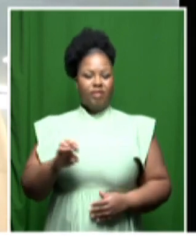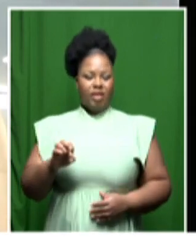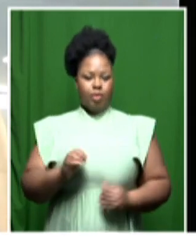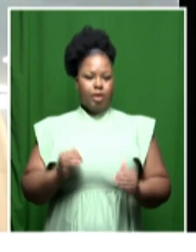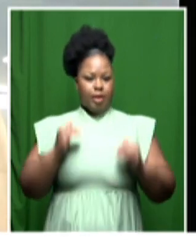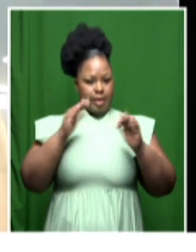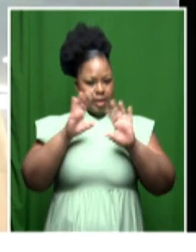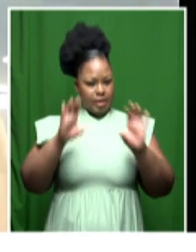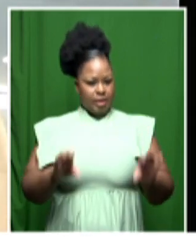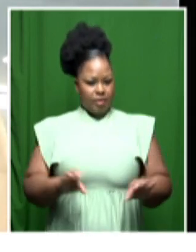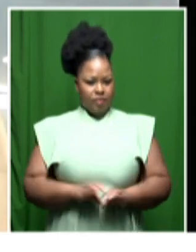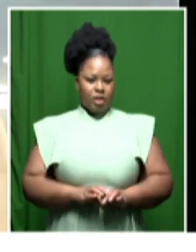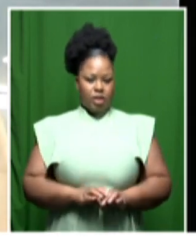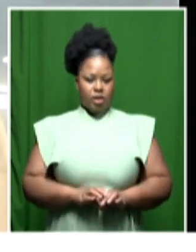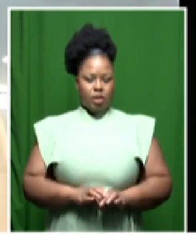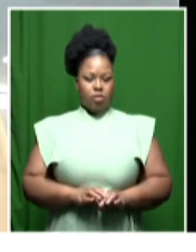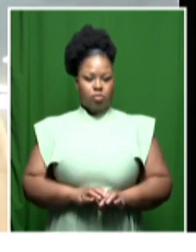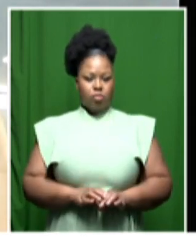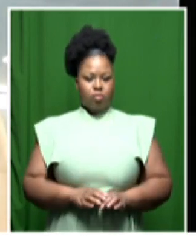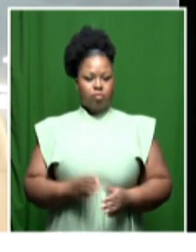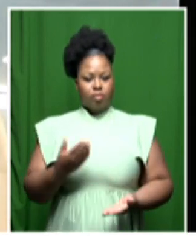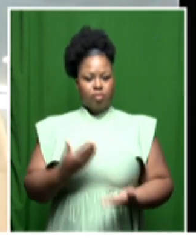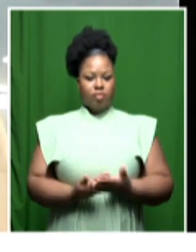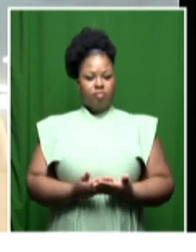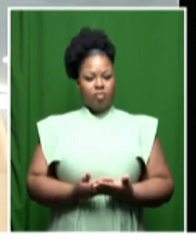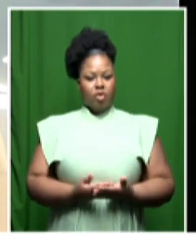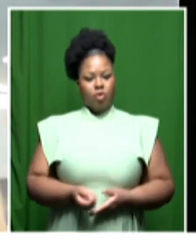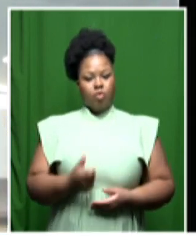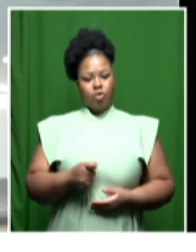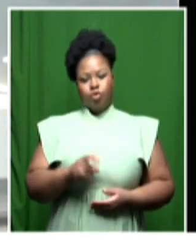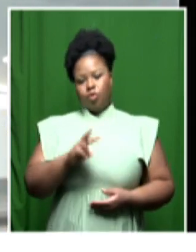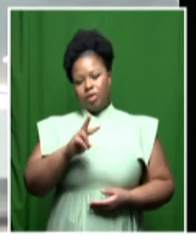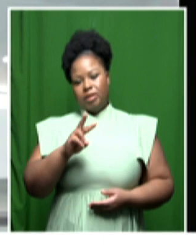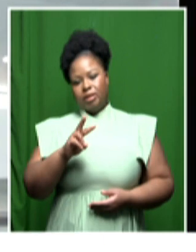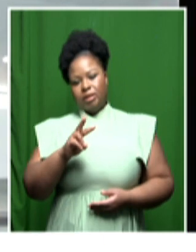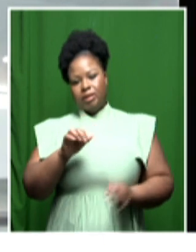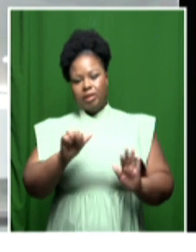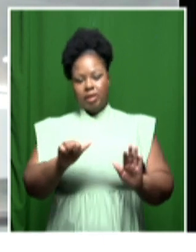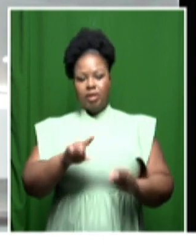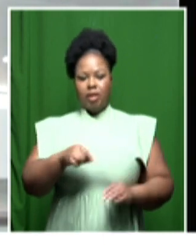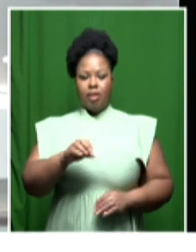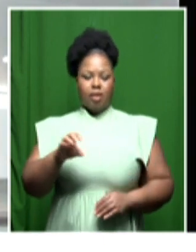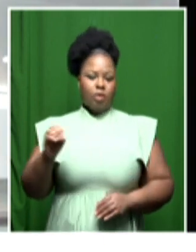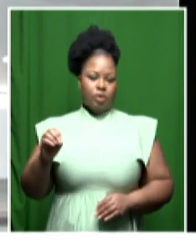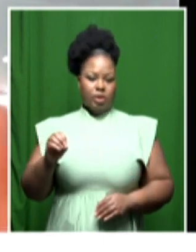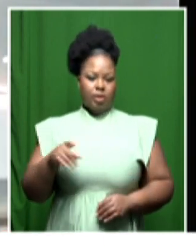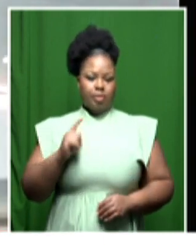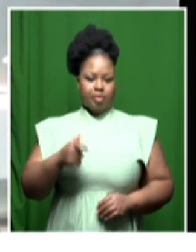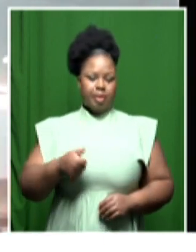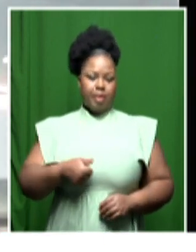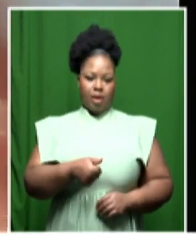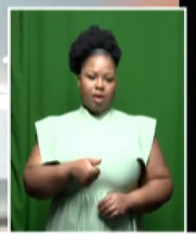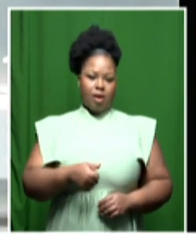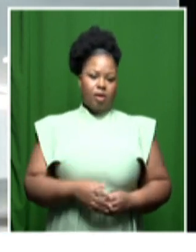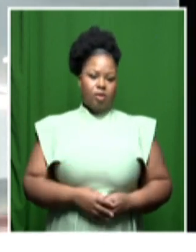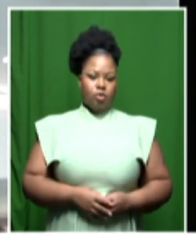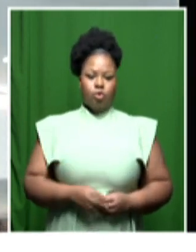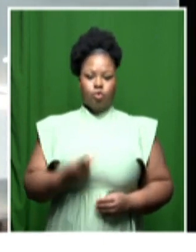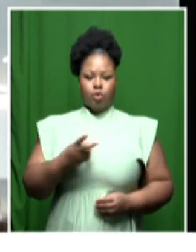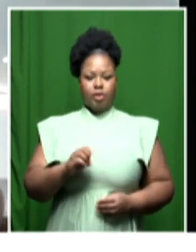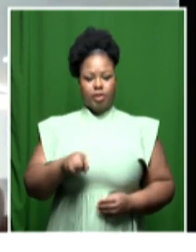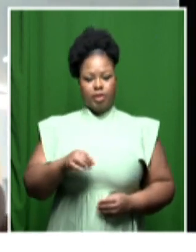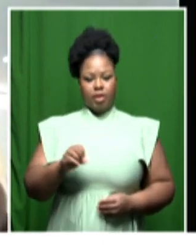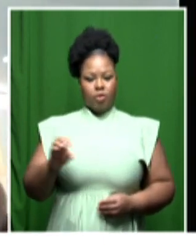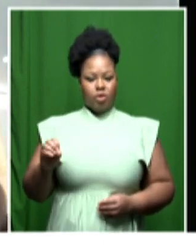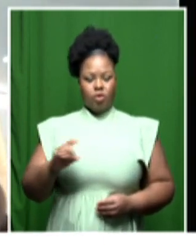higher certificate, the fee would be about 26,000 that the student would have to, 20,000, because